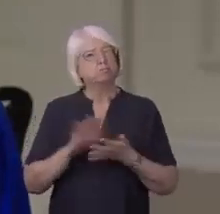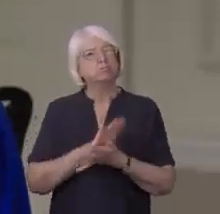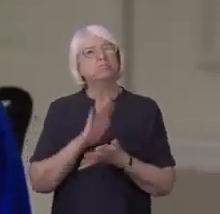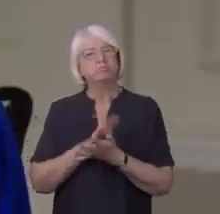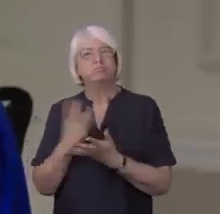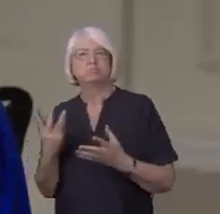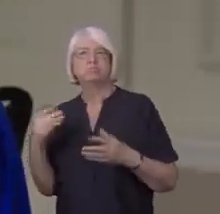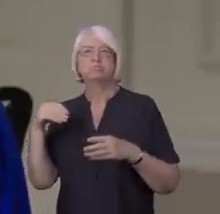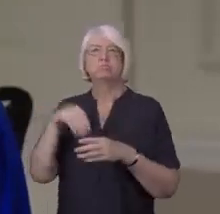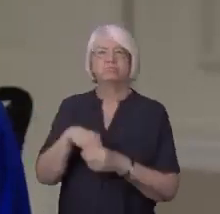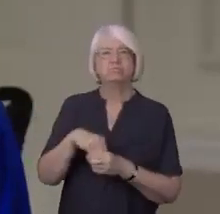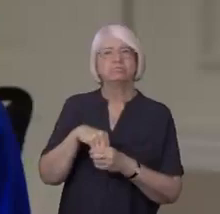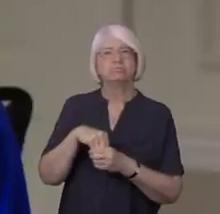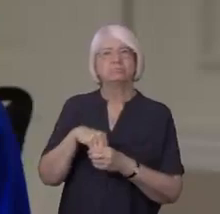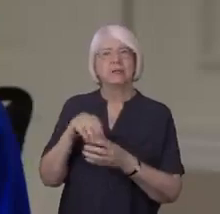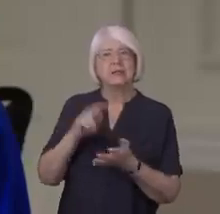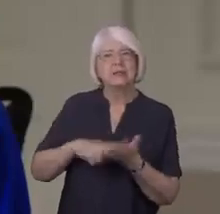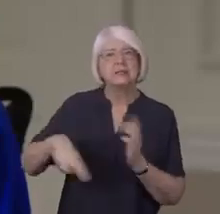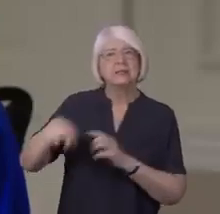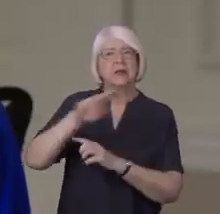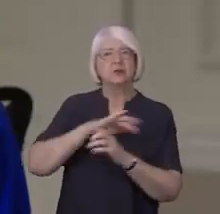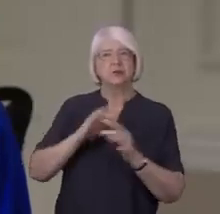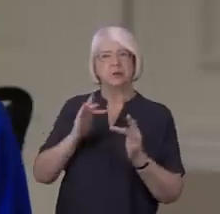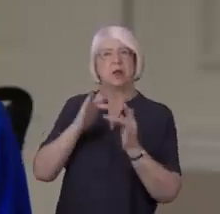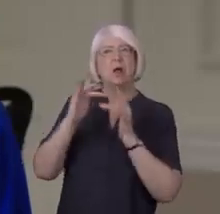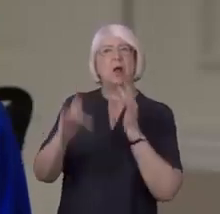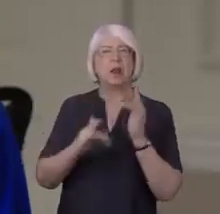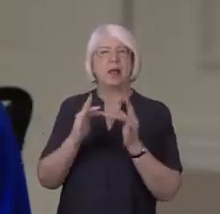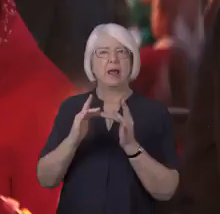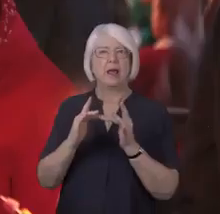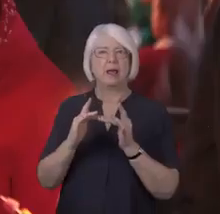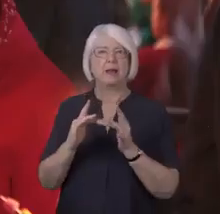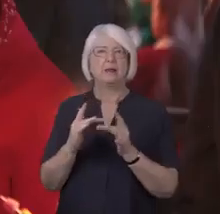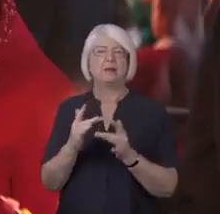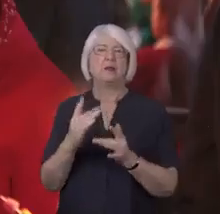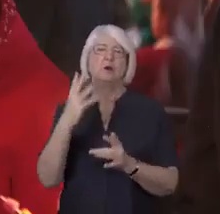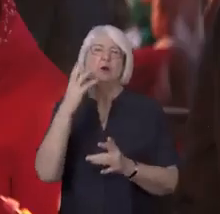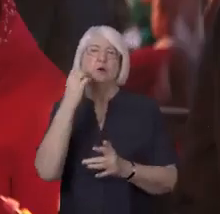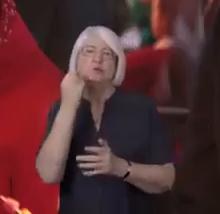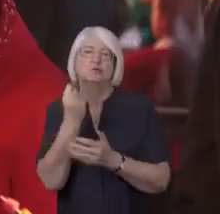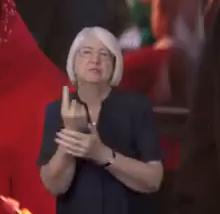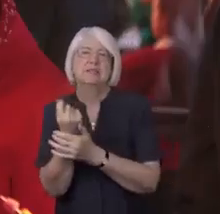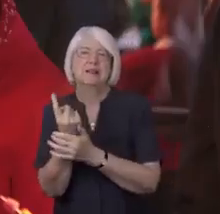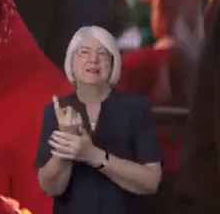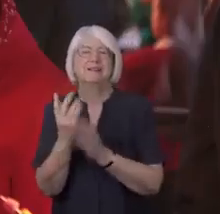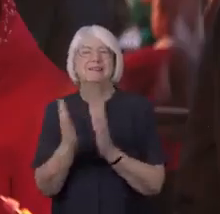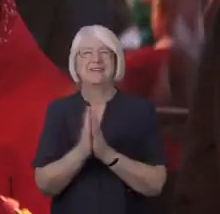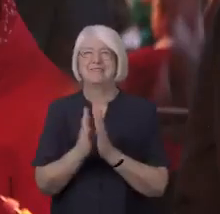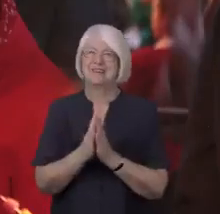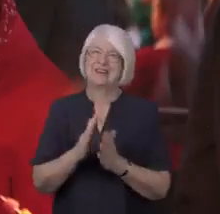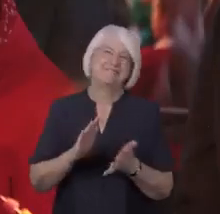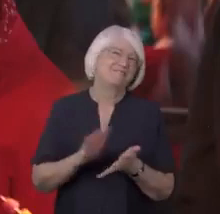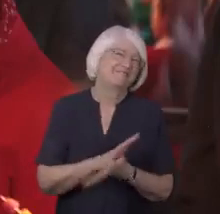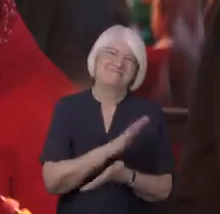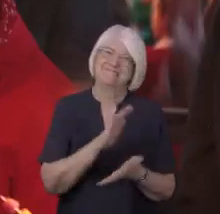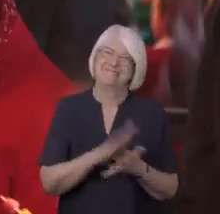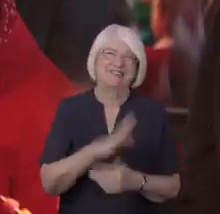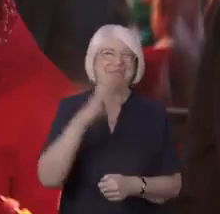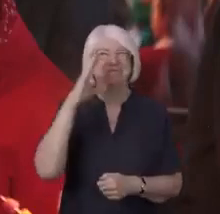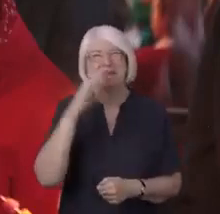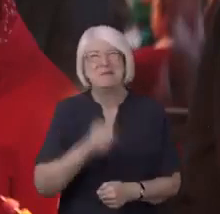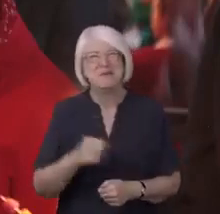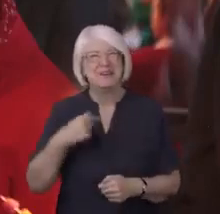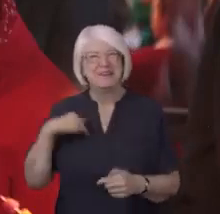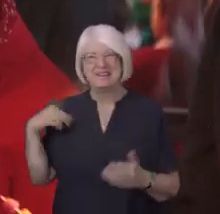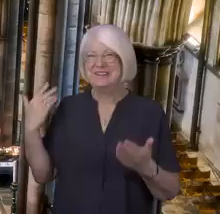in this year's National Online Christingle Service. I have happy memories of attending the wonderful